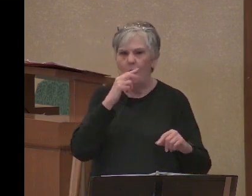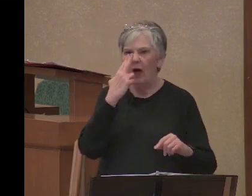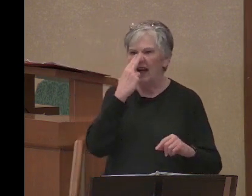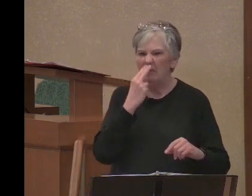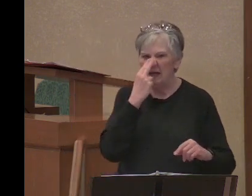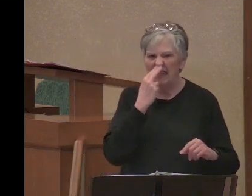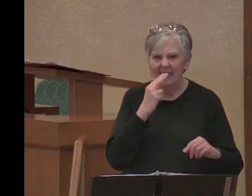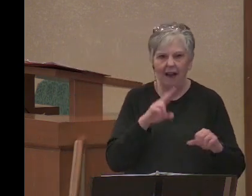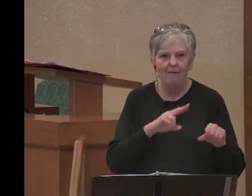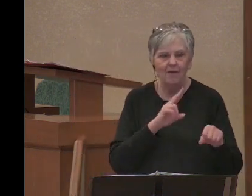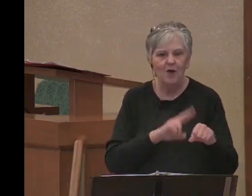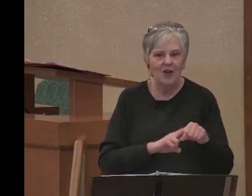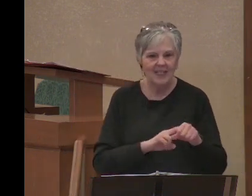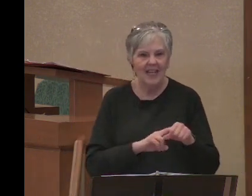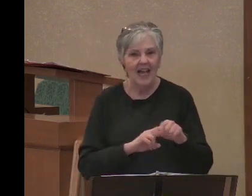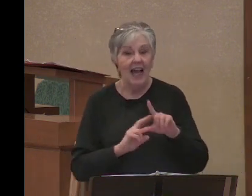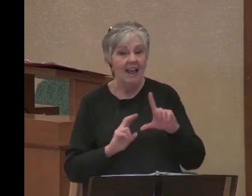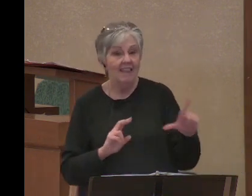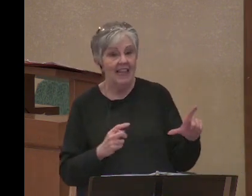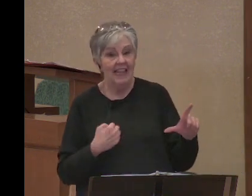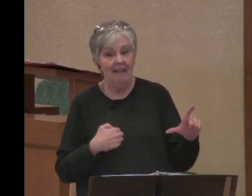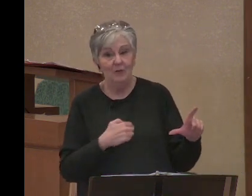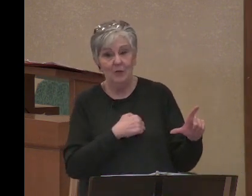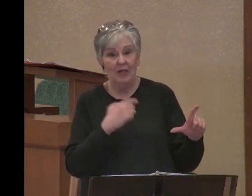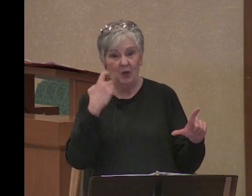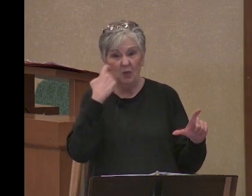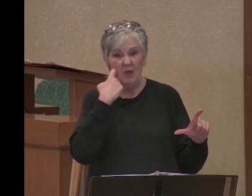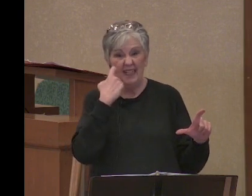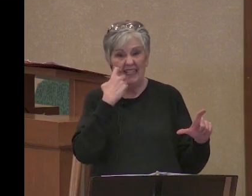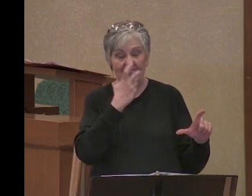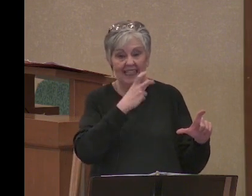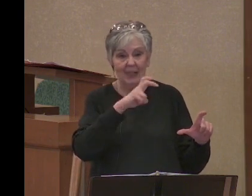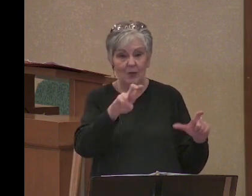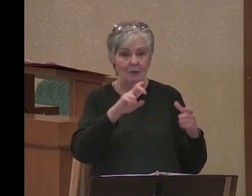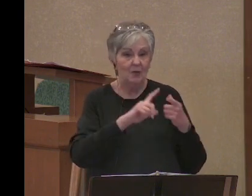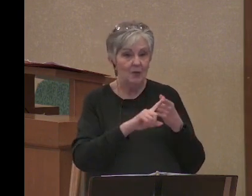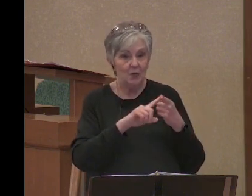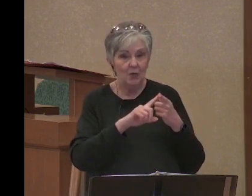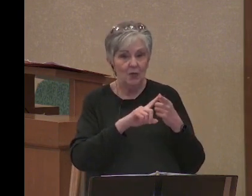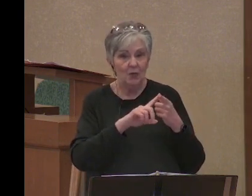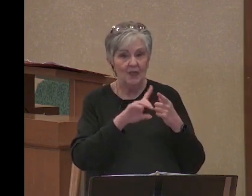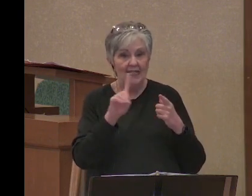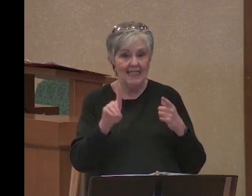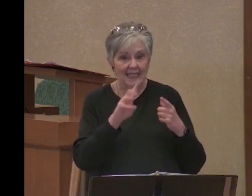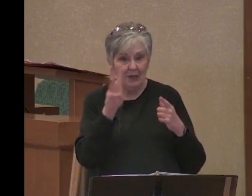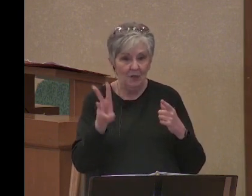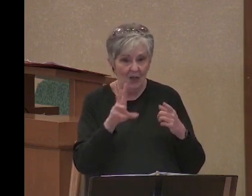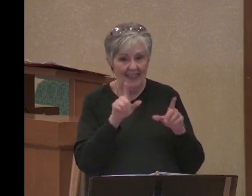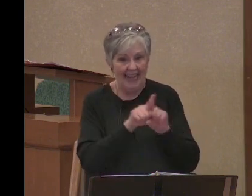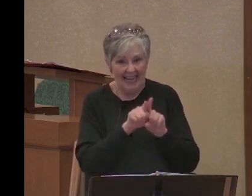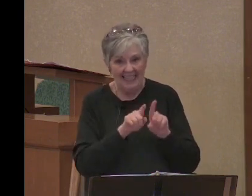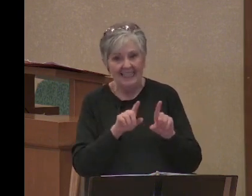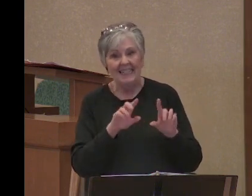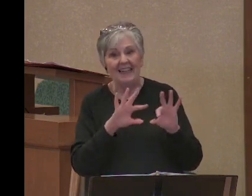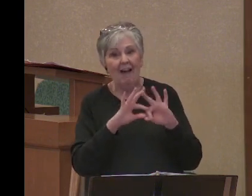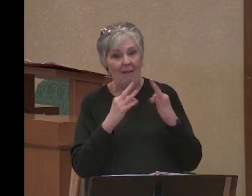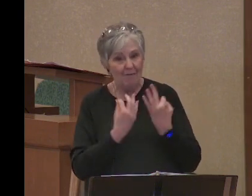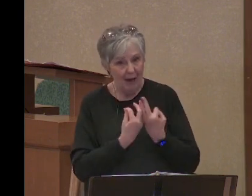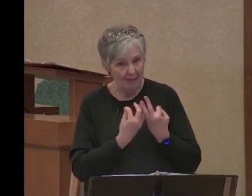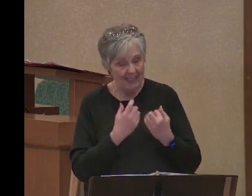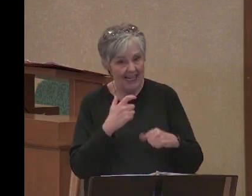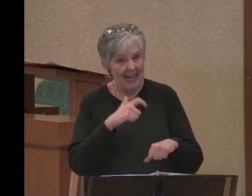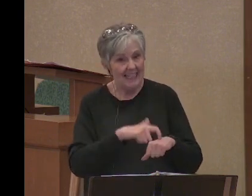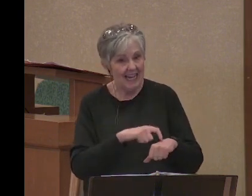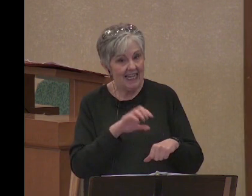course. But on the left, we had recently taken a trip to Disney World as a family. And in our time